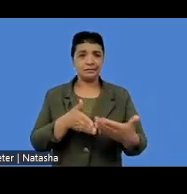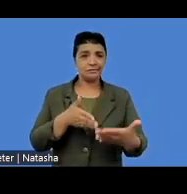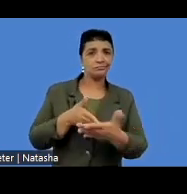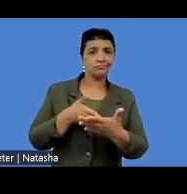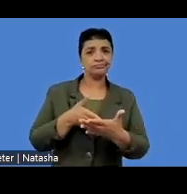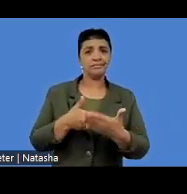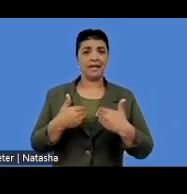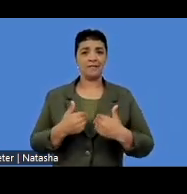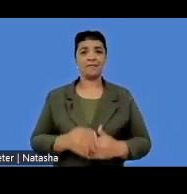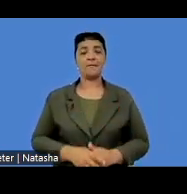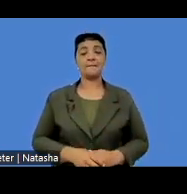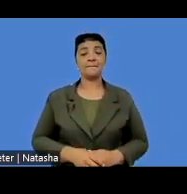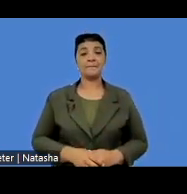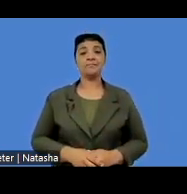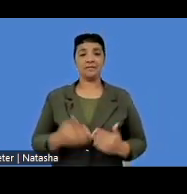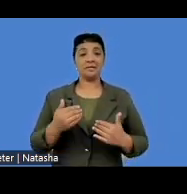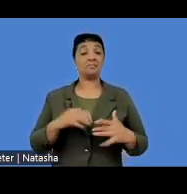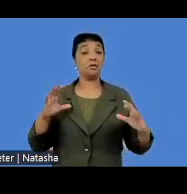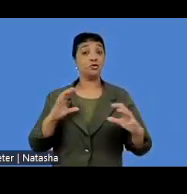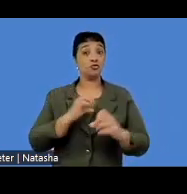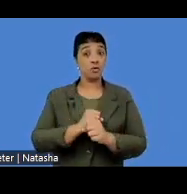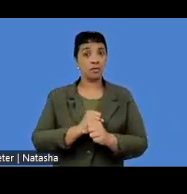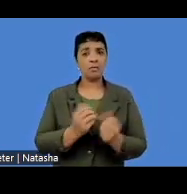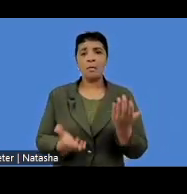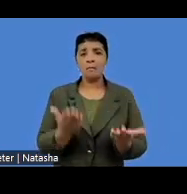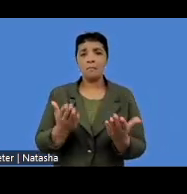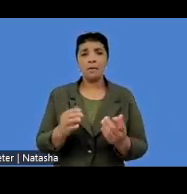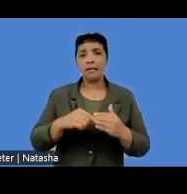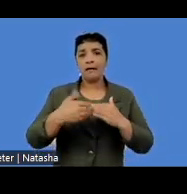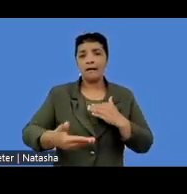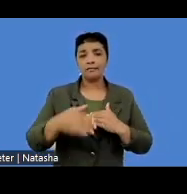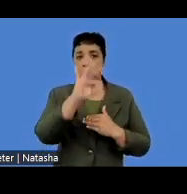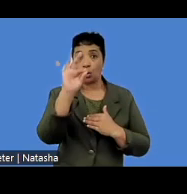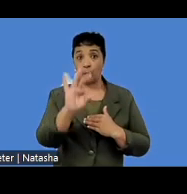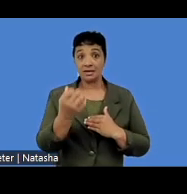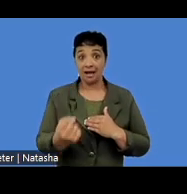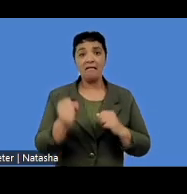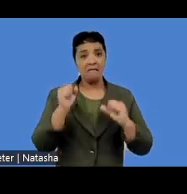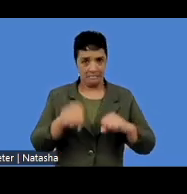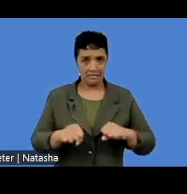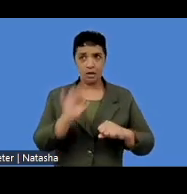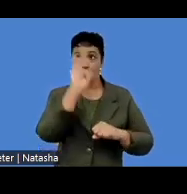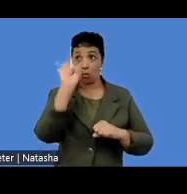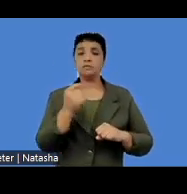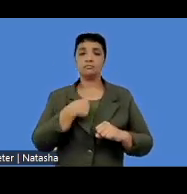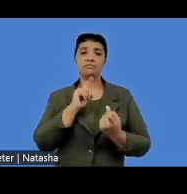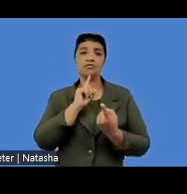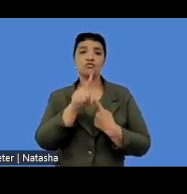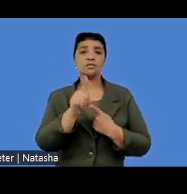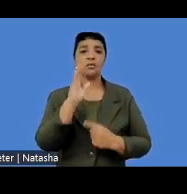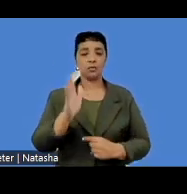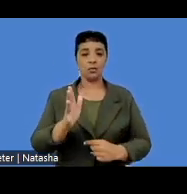I'll stop there for now, and in case there are any questions, I'll be around to respond to. And I know